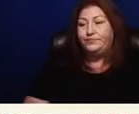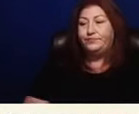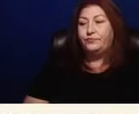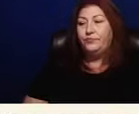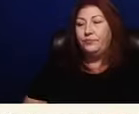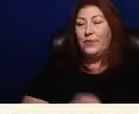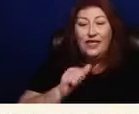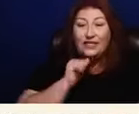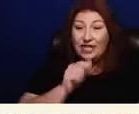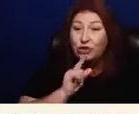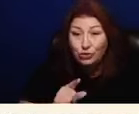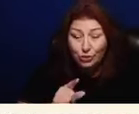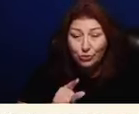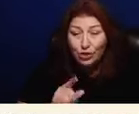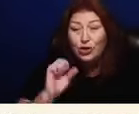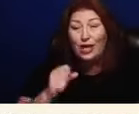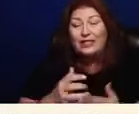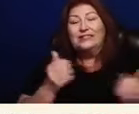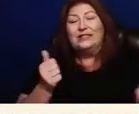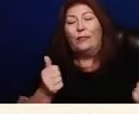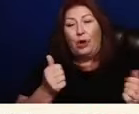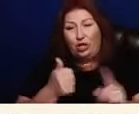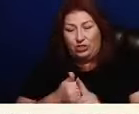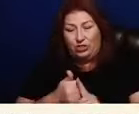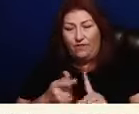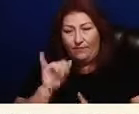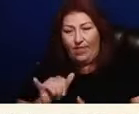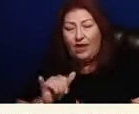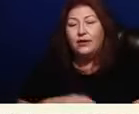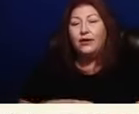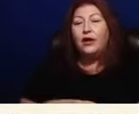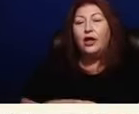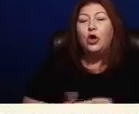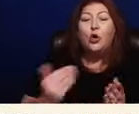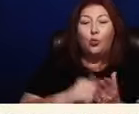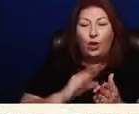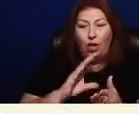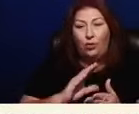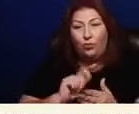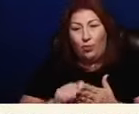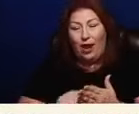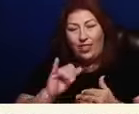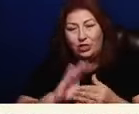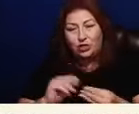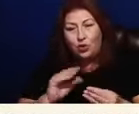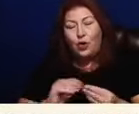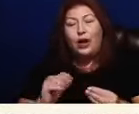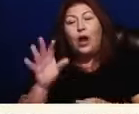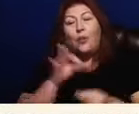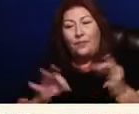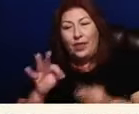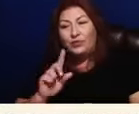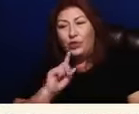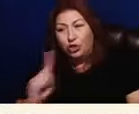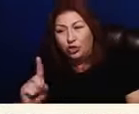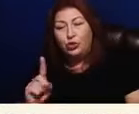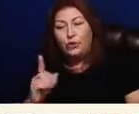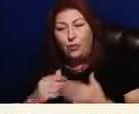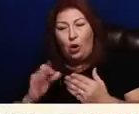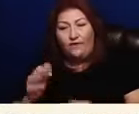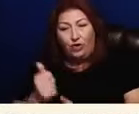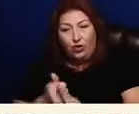not true, that you can separate yourself from it, that you can rewrite that story and replace it with a truer version of you, and that you can meet your